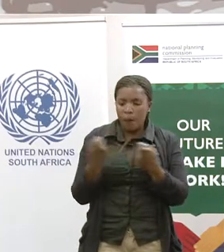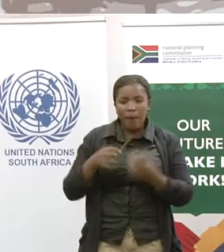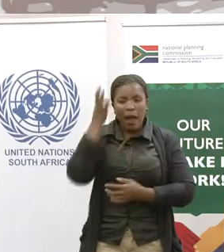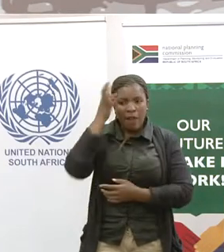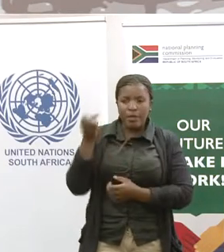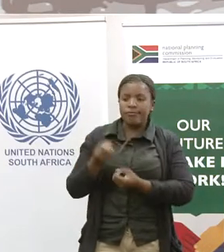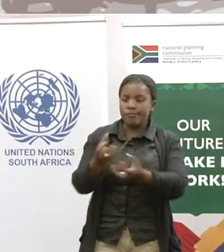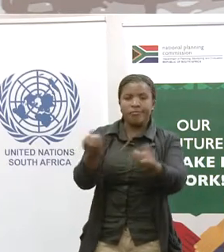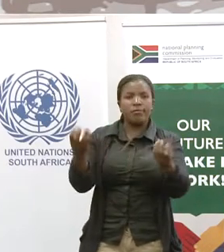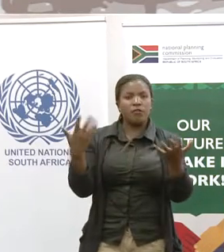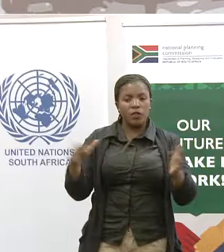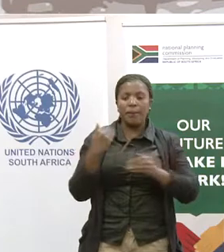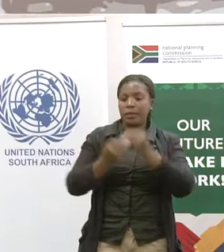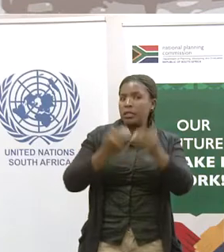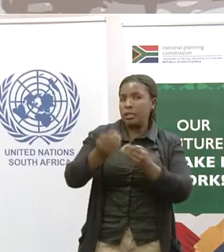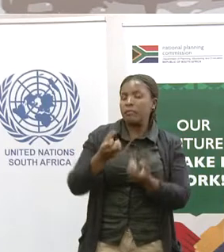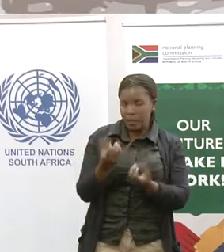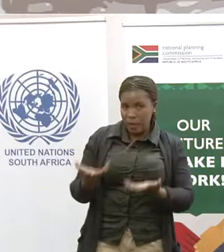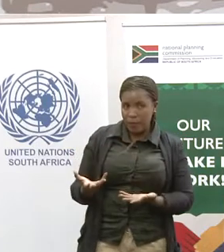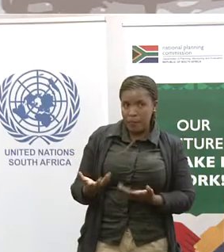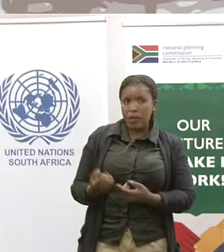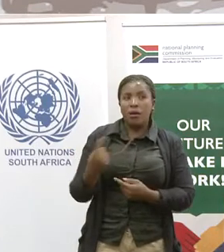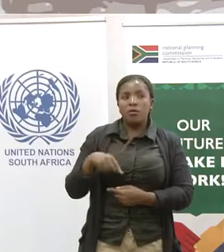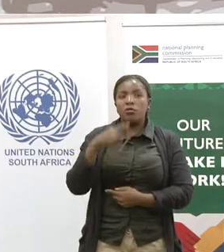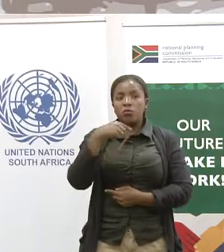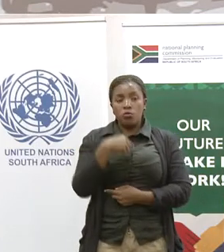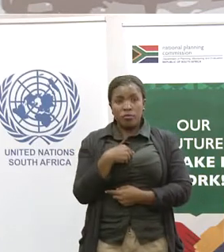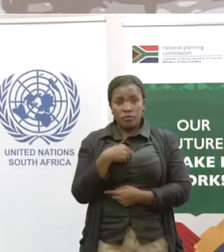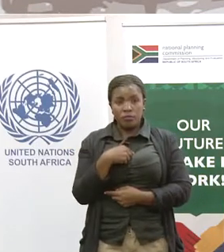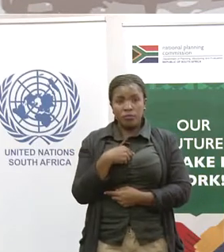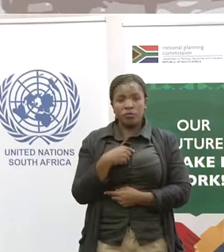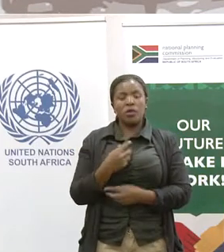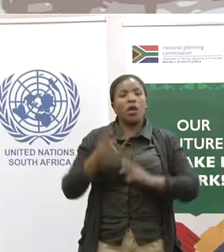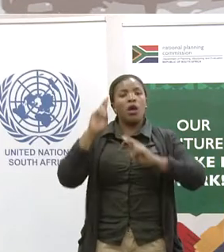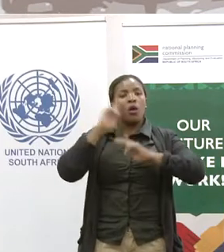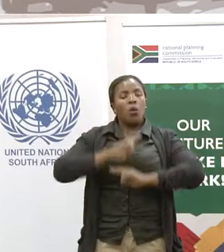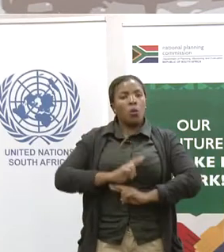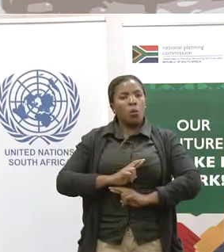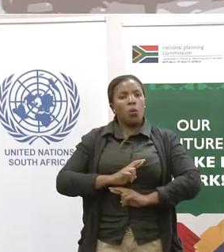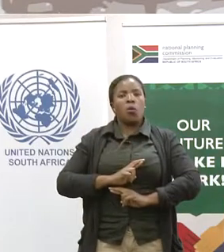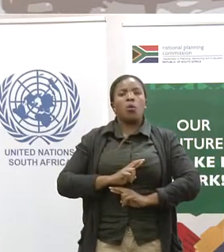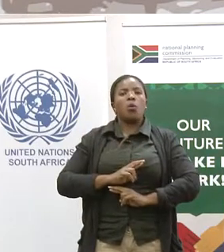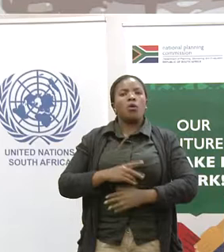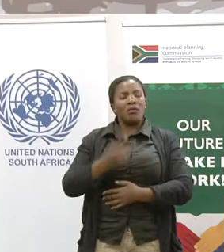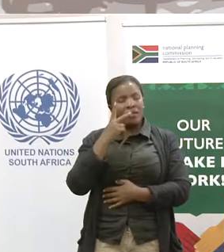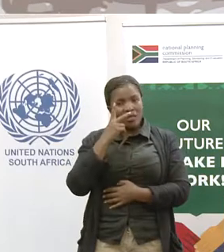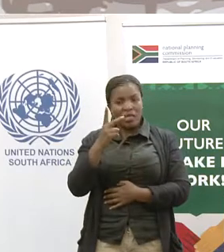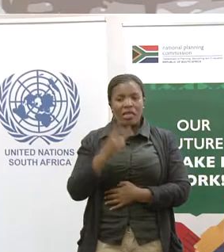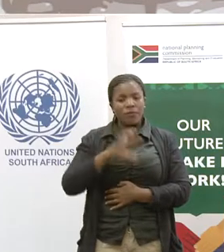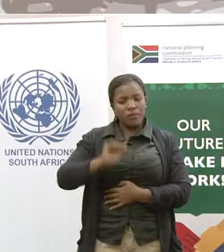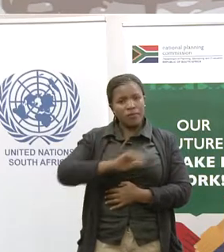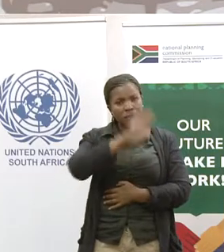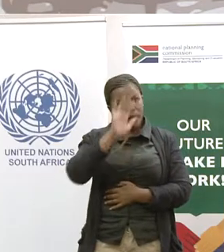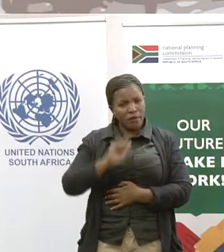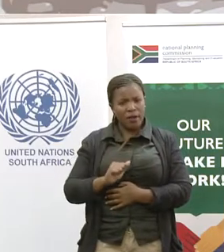the world by special procedures. It is therefore a relief for us to see South Africa rising again to